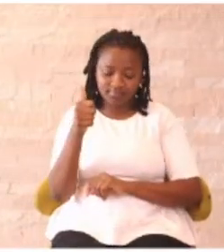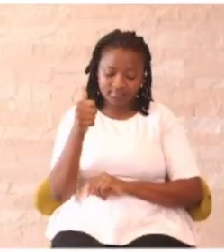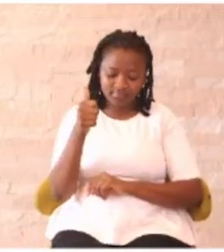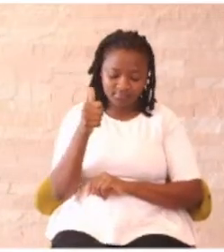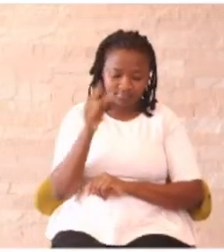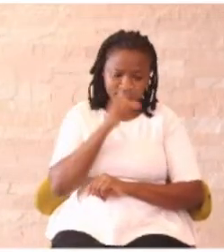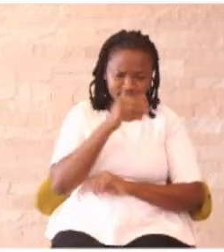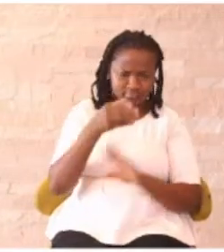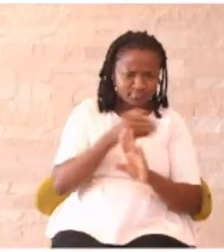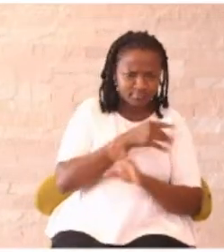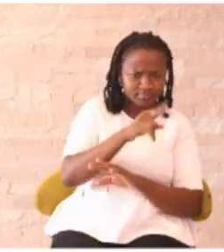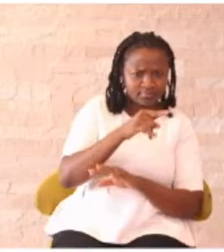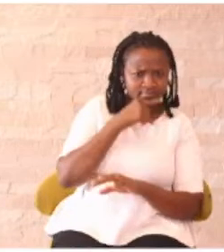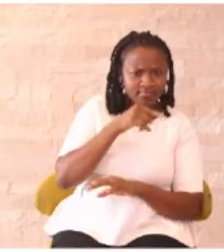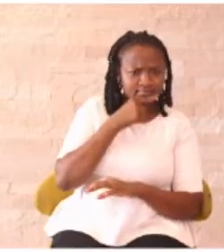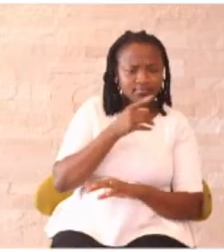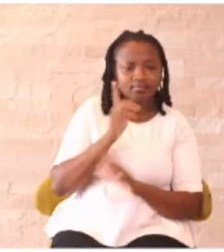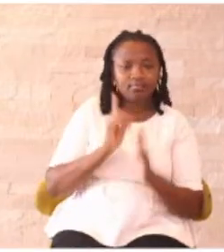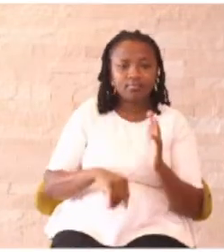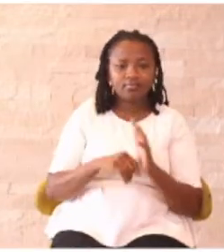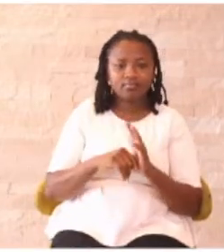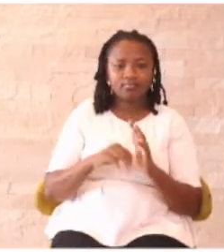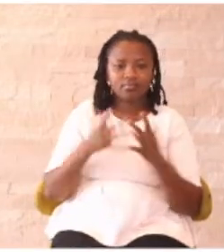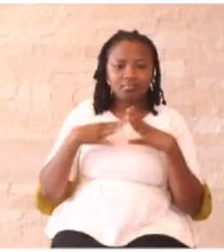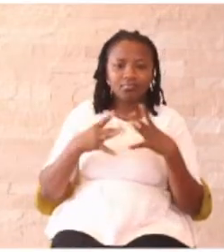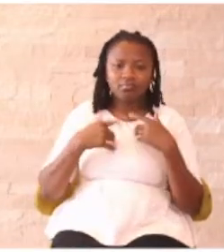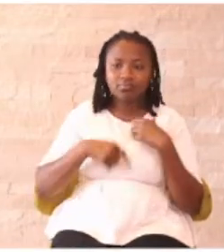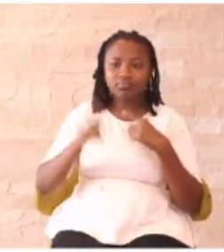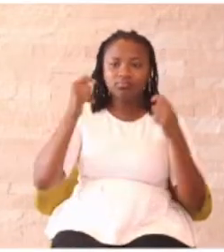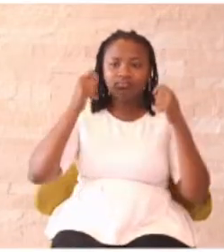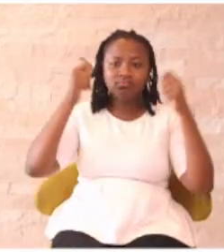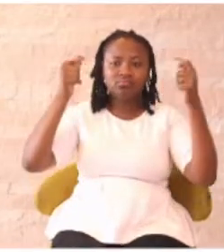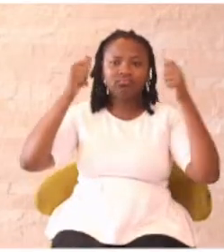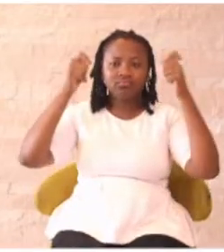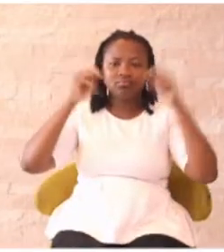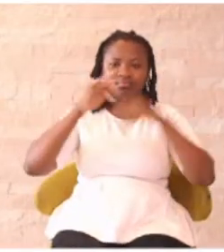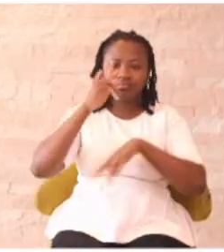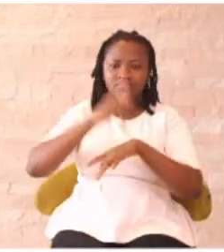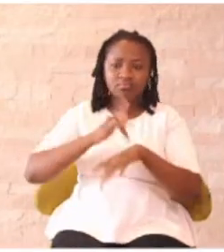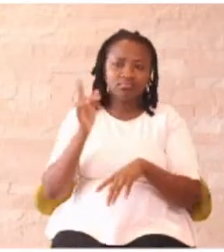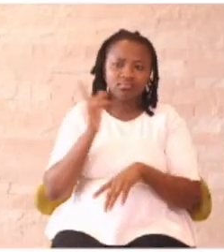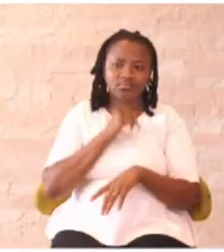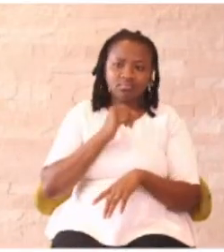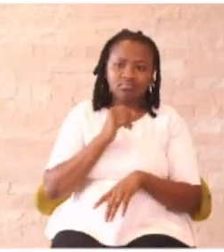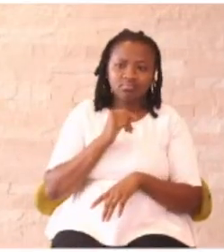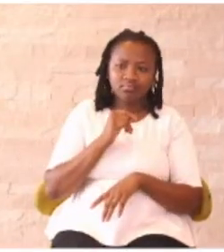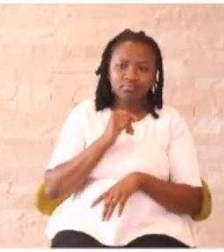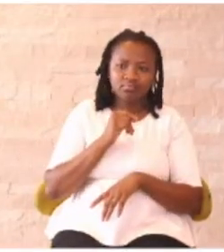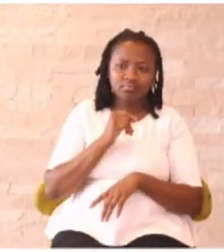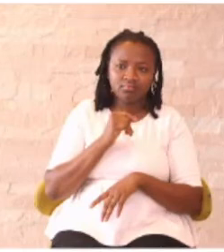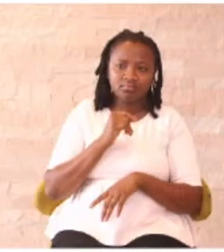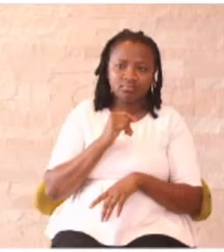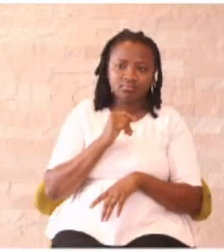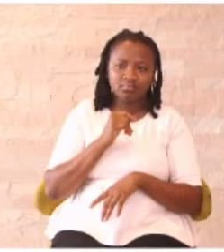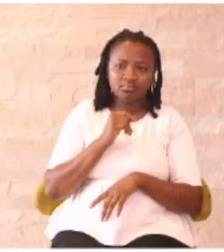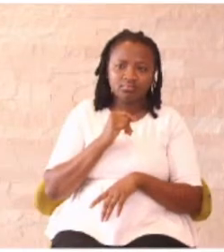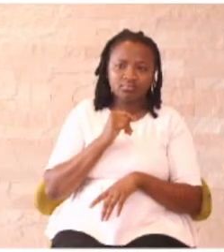has mentioned, the demonstrations also affected us, the maandamano, because